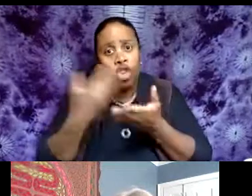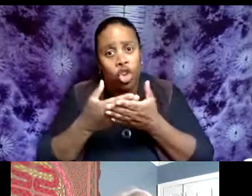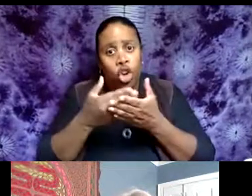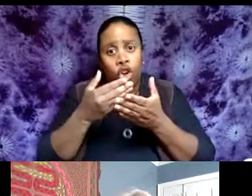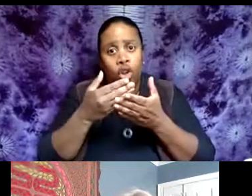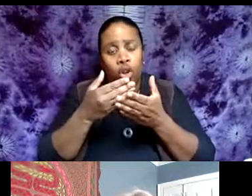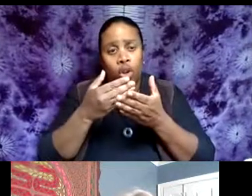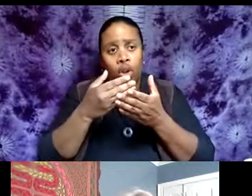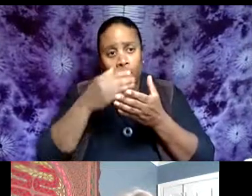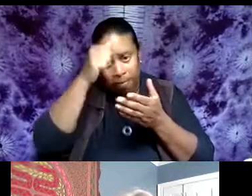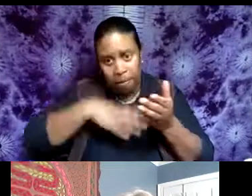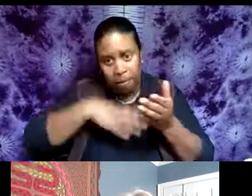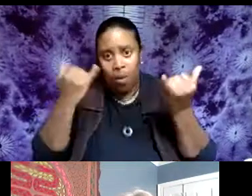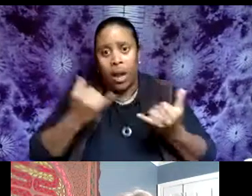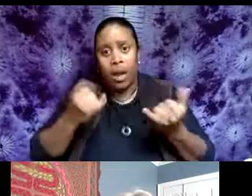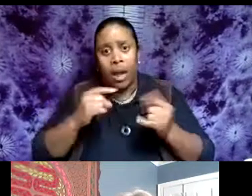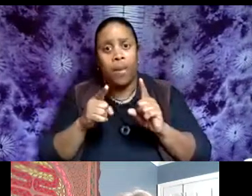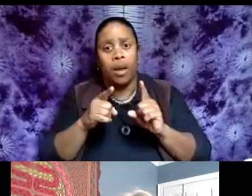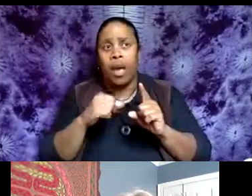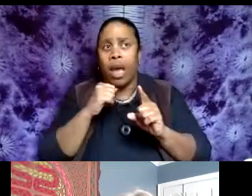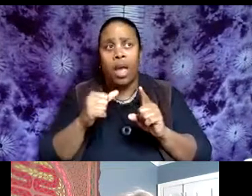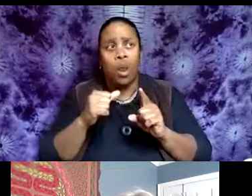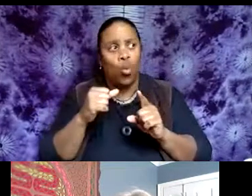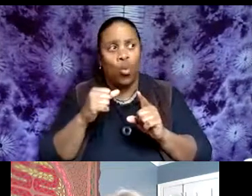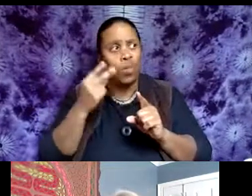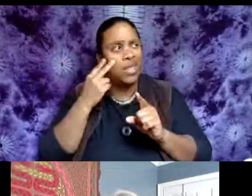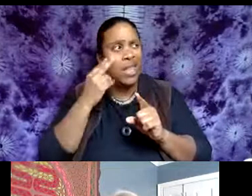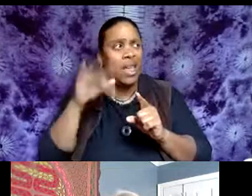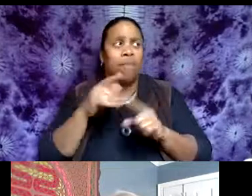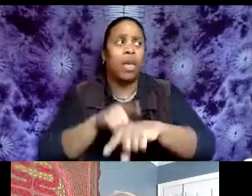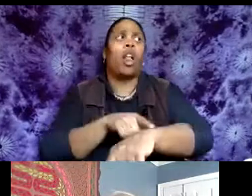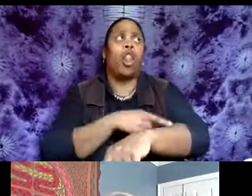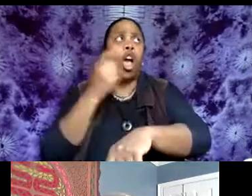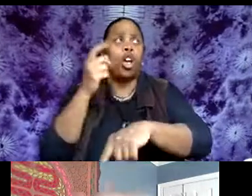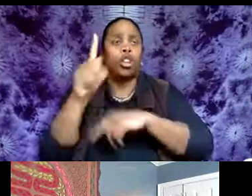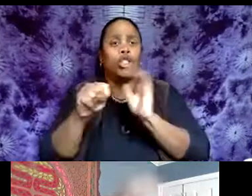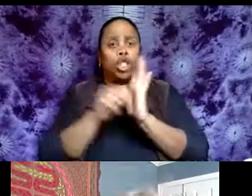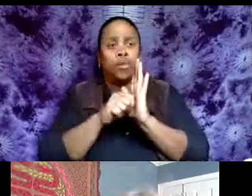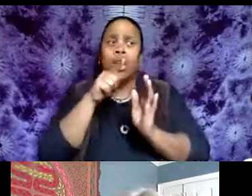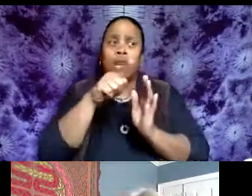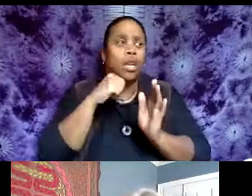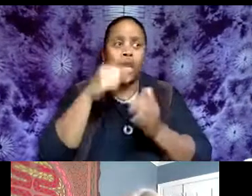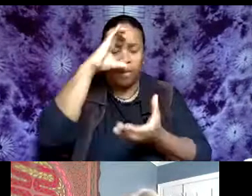but good. like, I don't see that long term. And he's an atheist. And